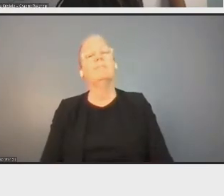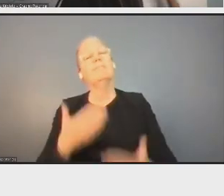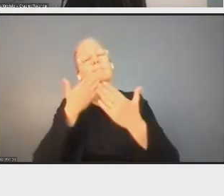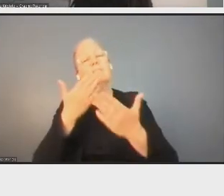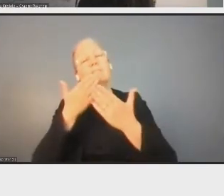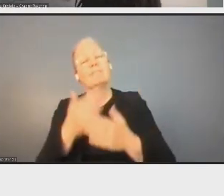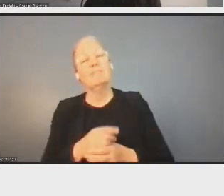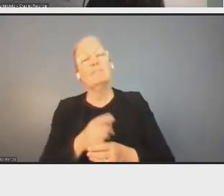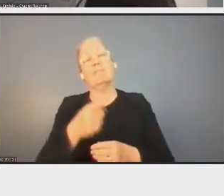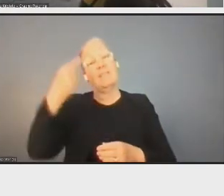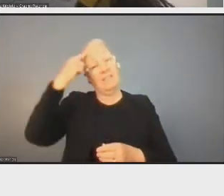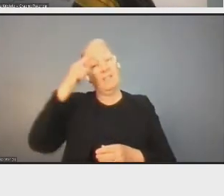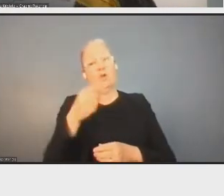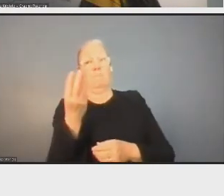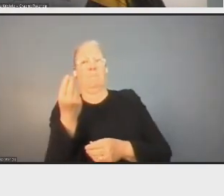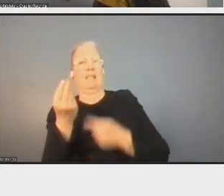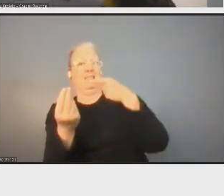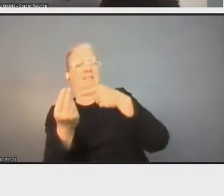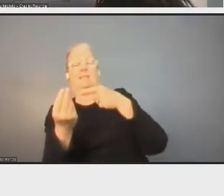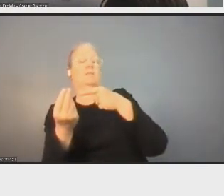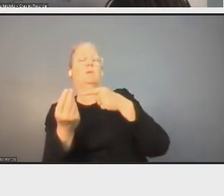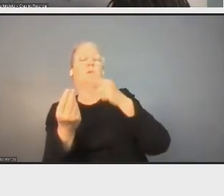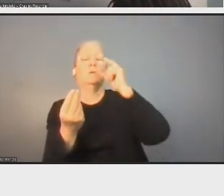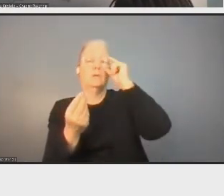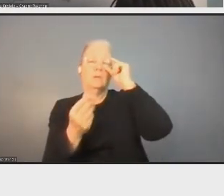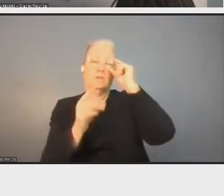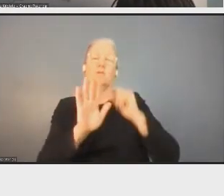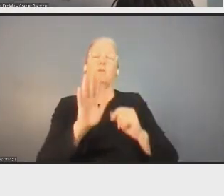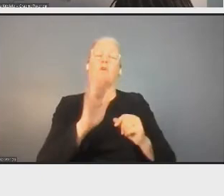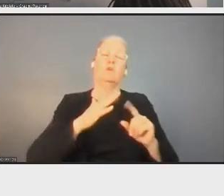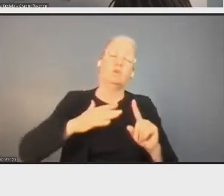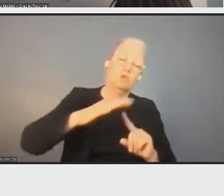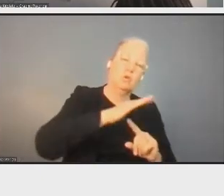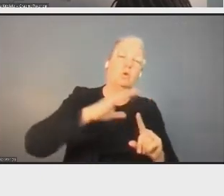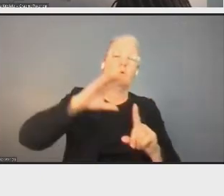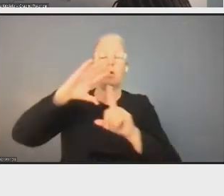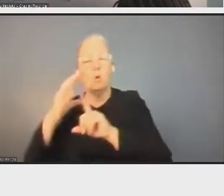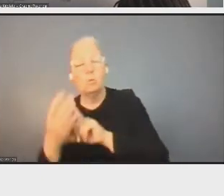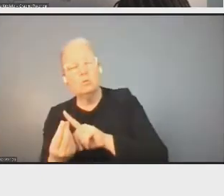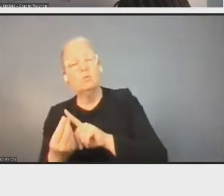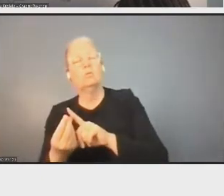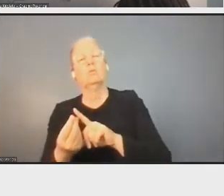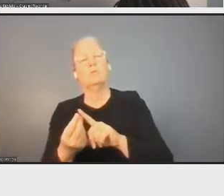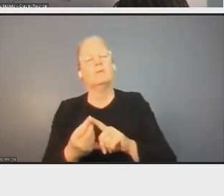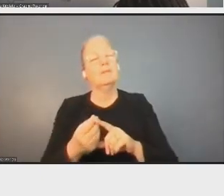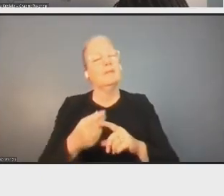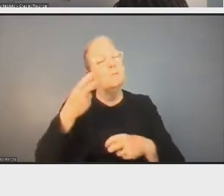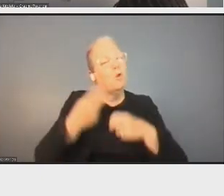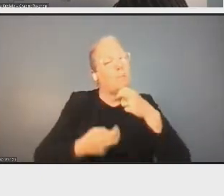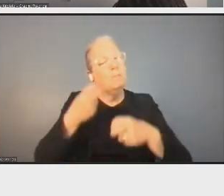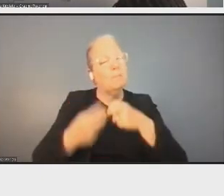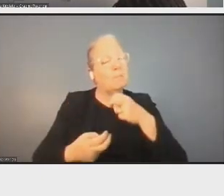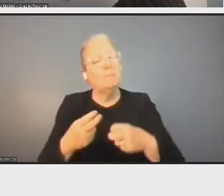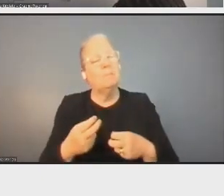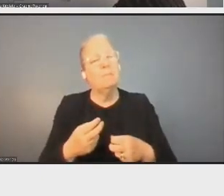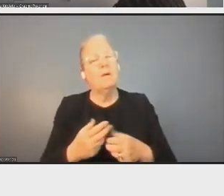about the economics, but it's also about some of the social and the cultural issues that are playing a part in the inequalities that women